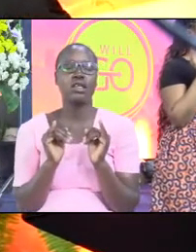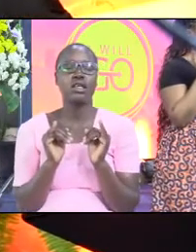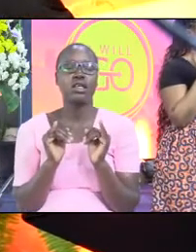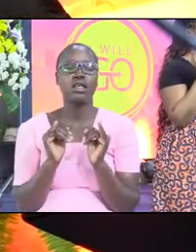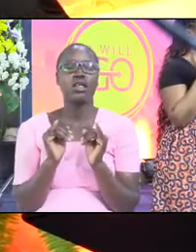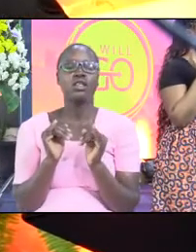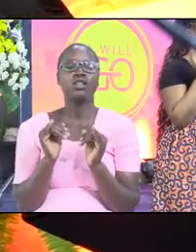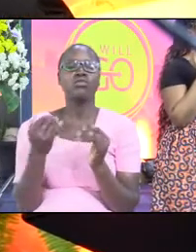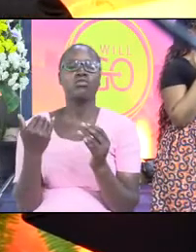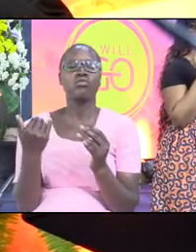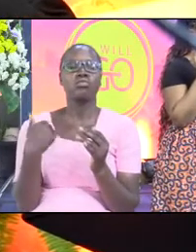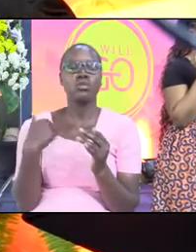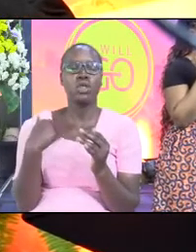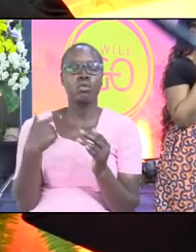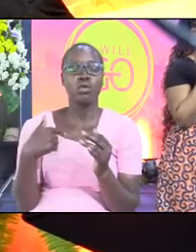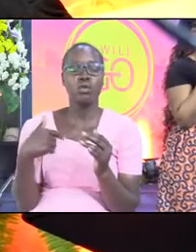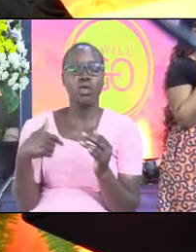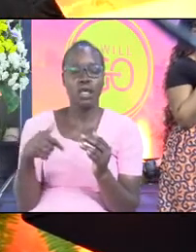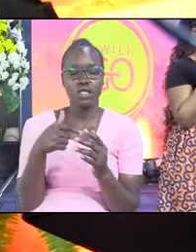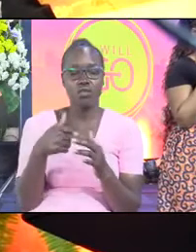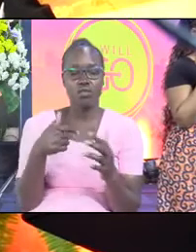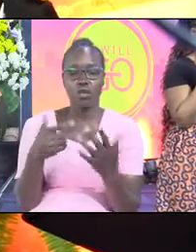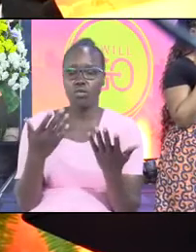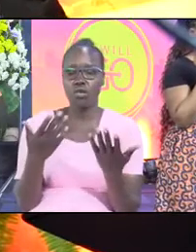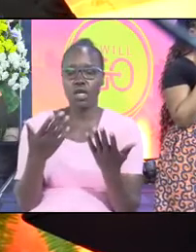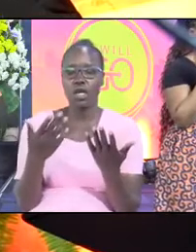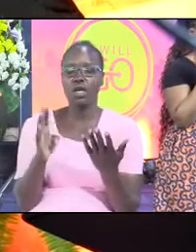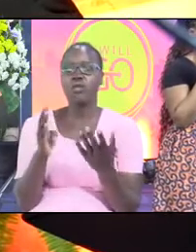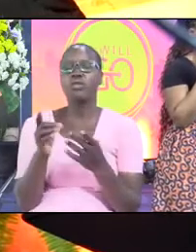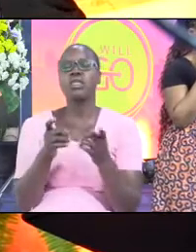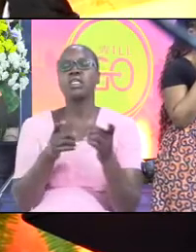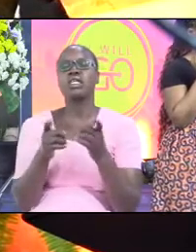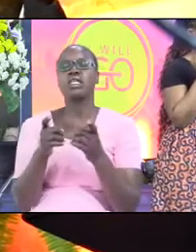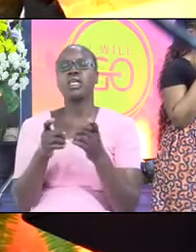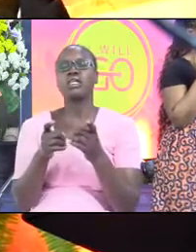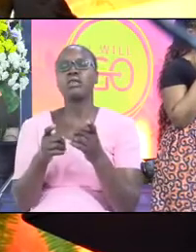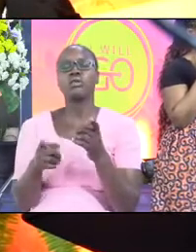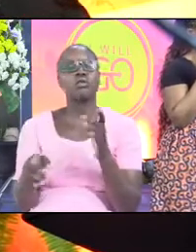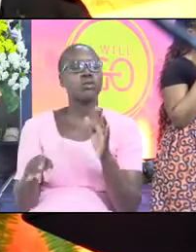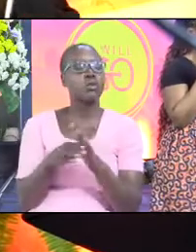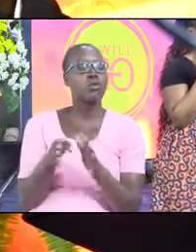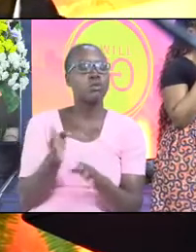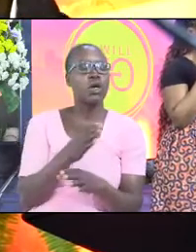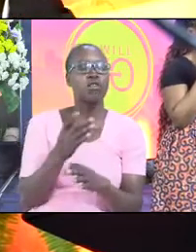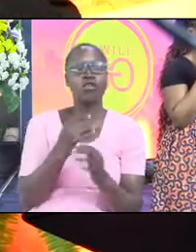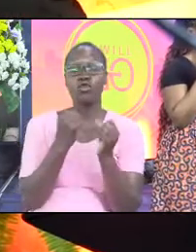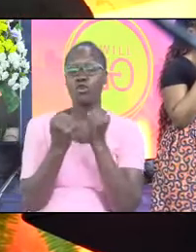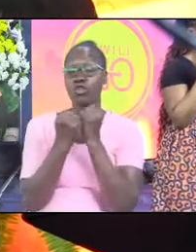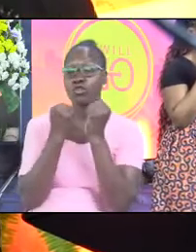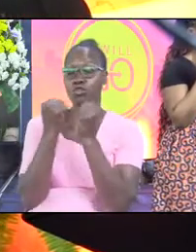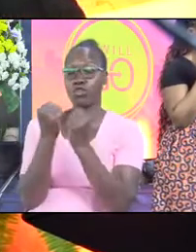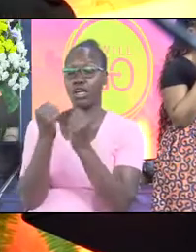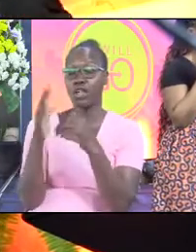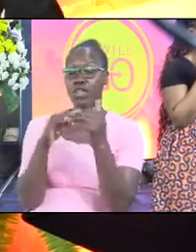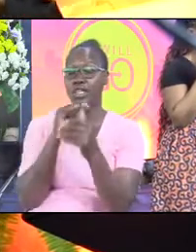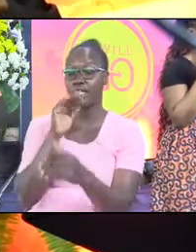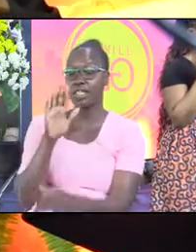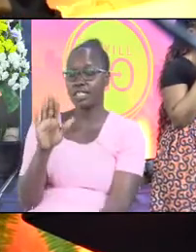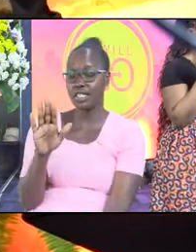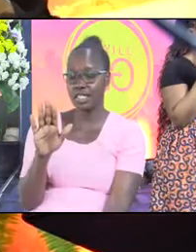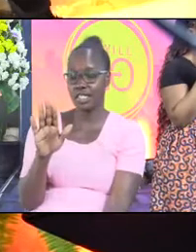to circumvent your witness, beat him back. Beat him back, dear Father, for you're stronger than he